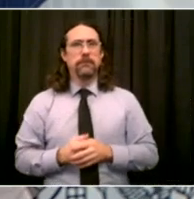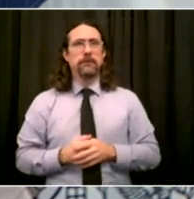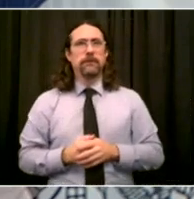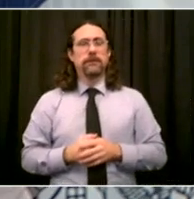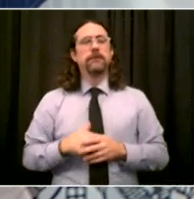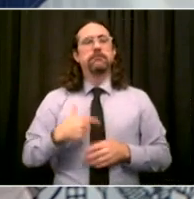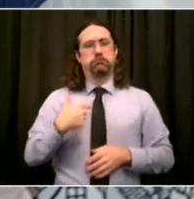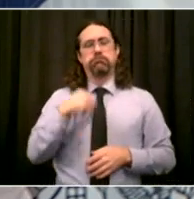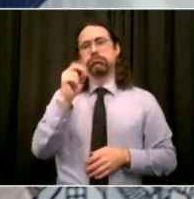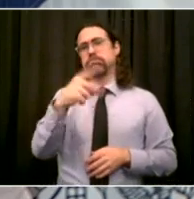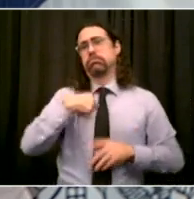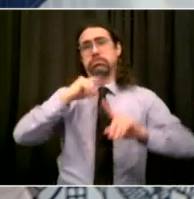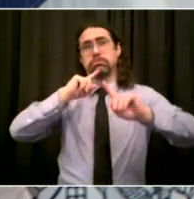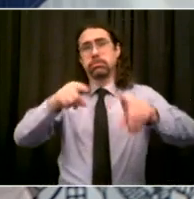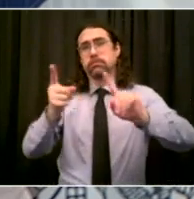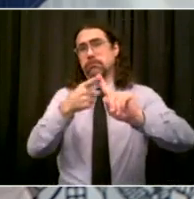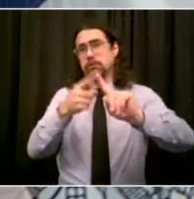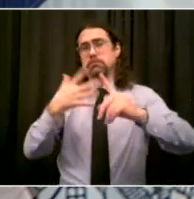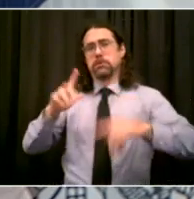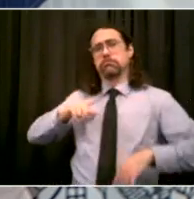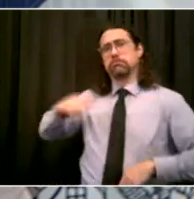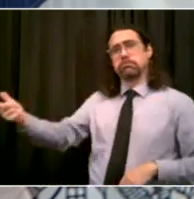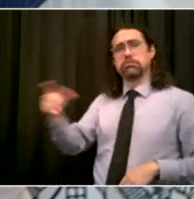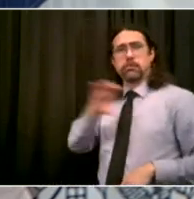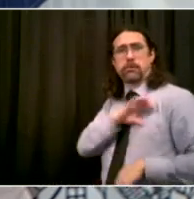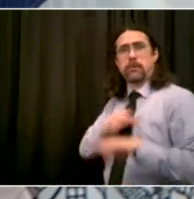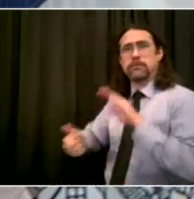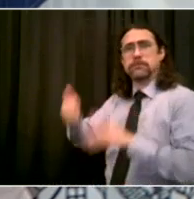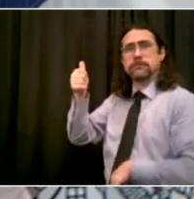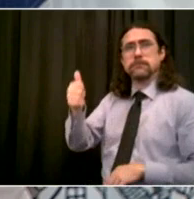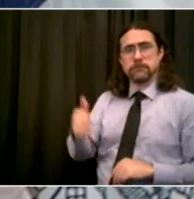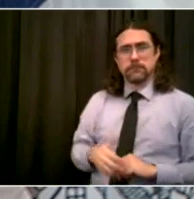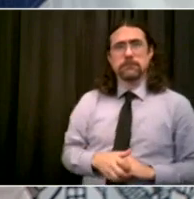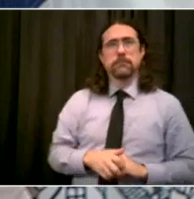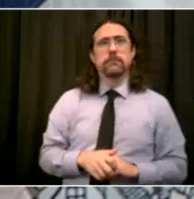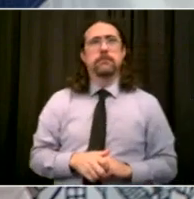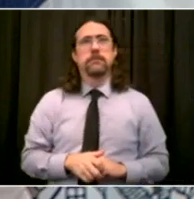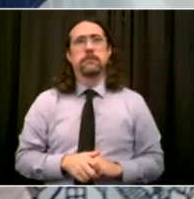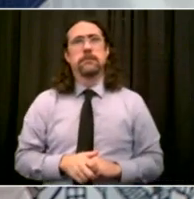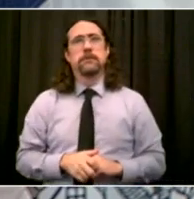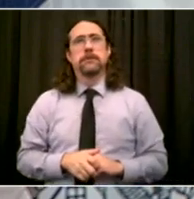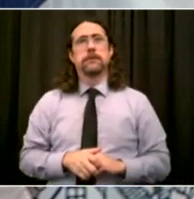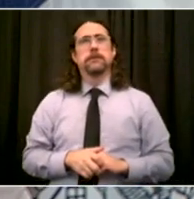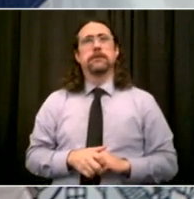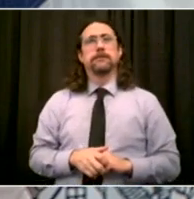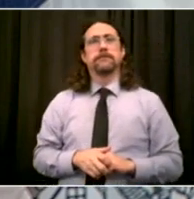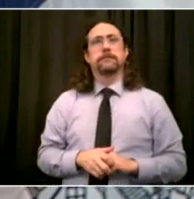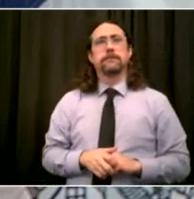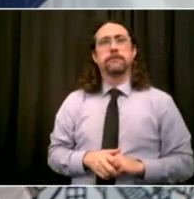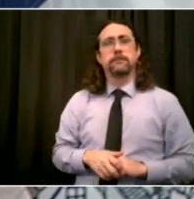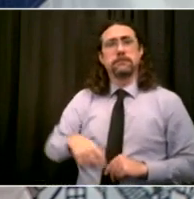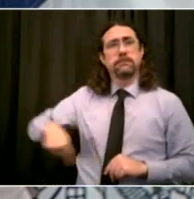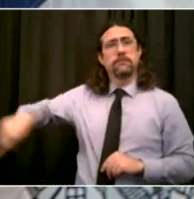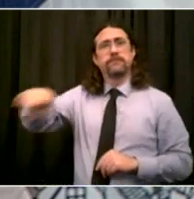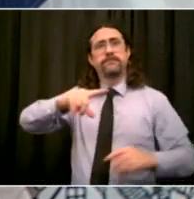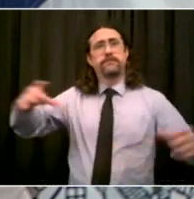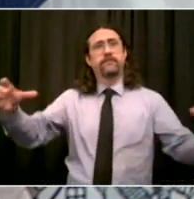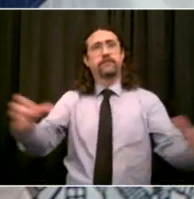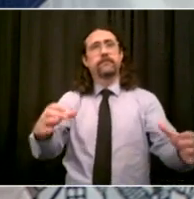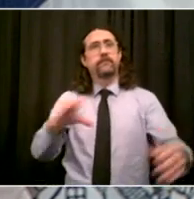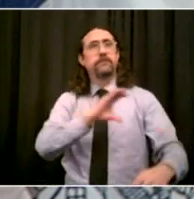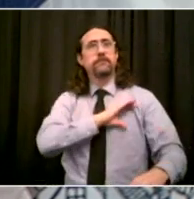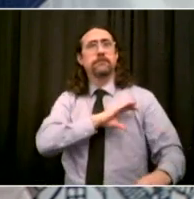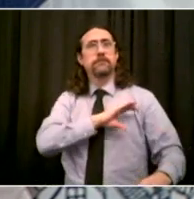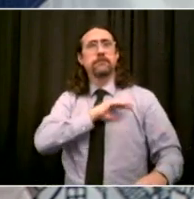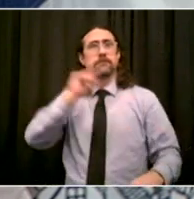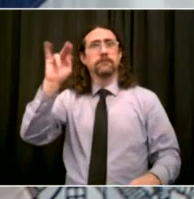is a group of incredibly talented, experienced people. One thing that is so clear to me is just the